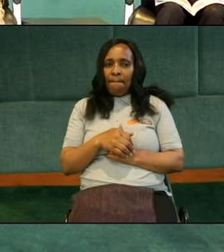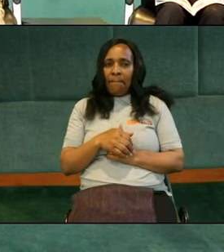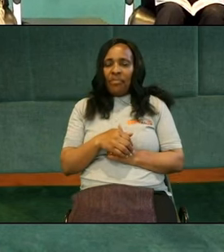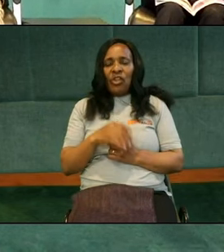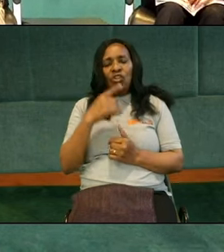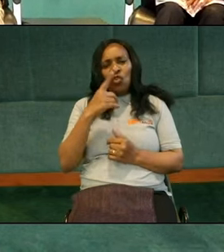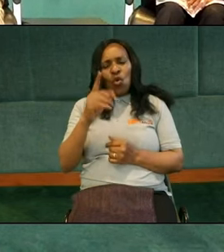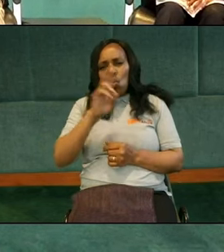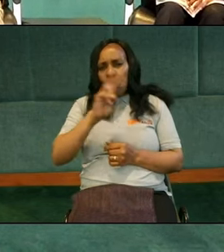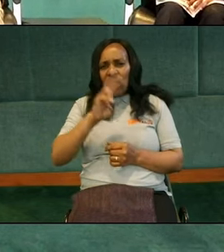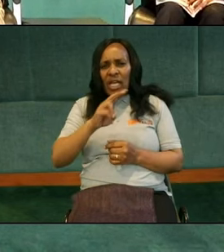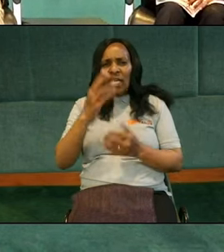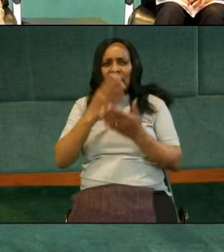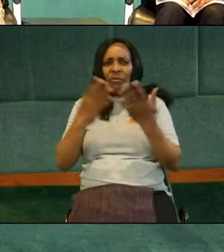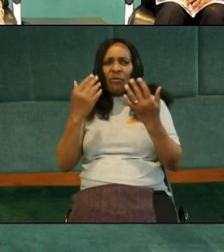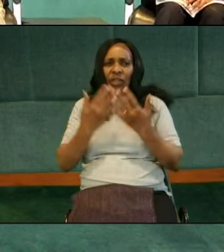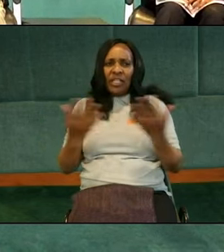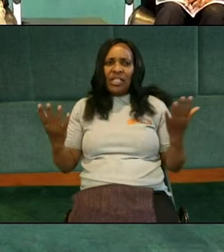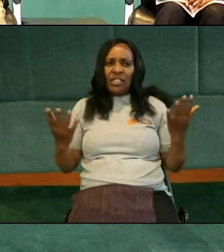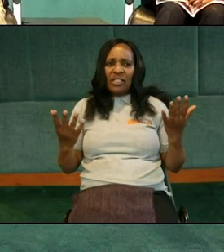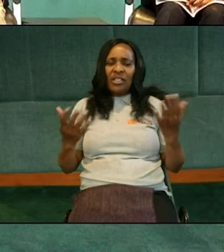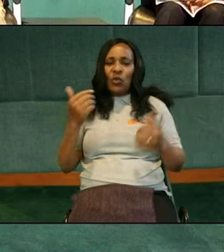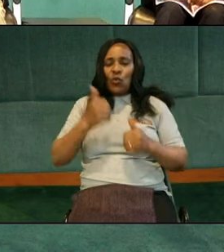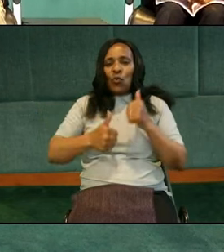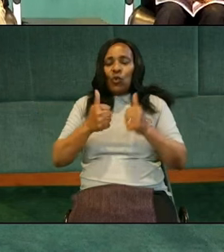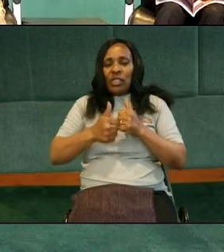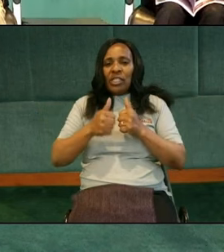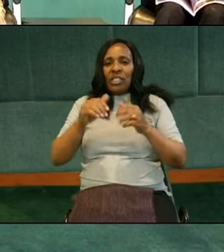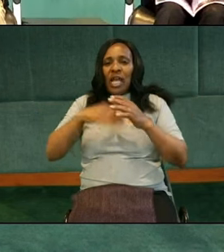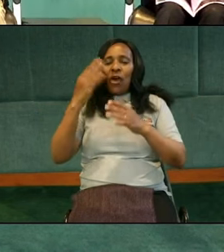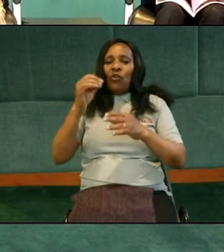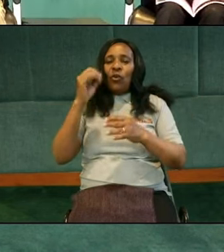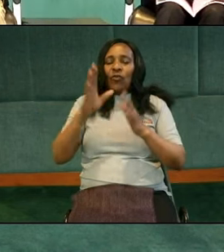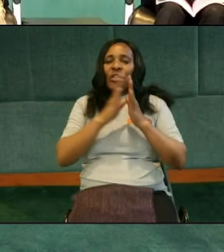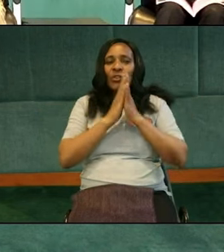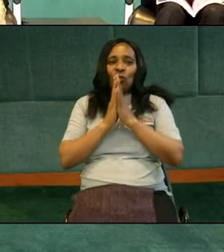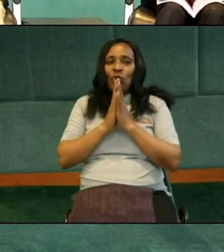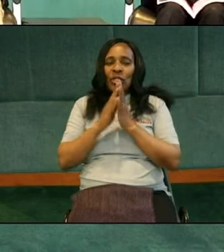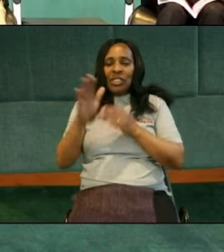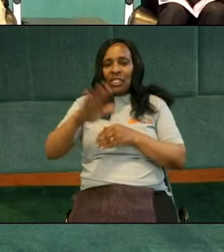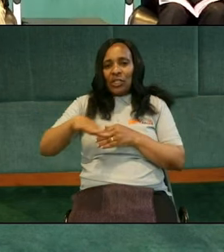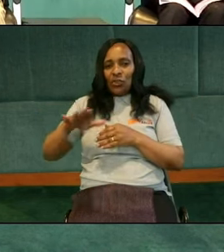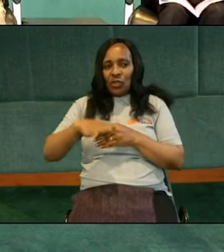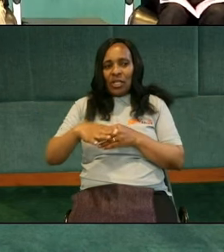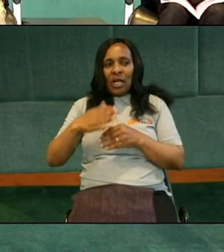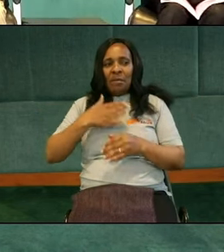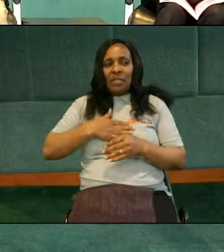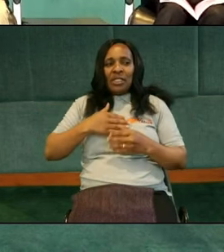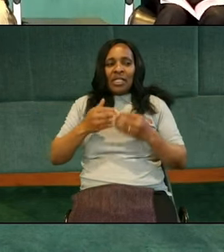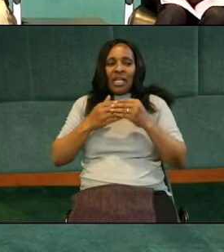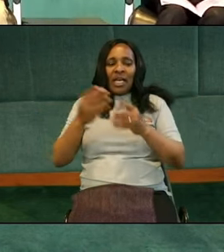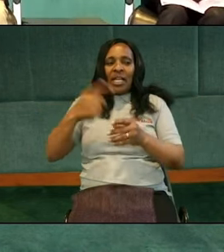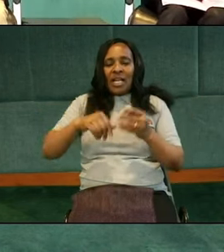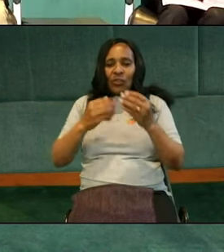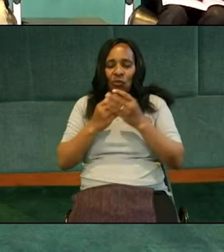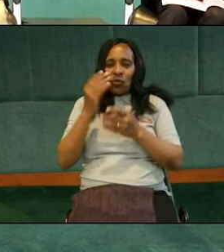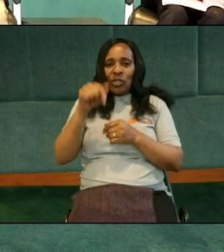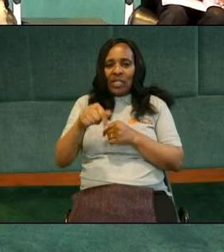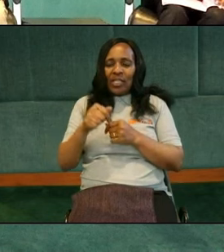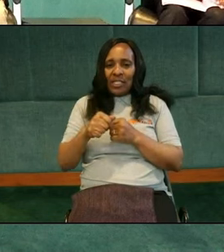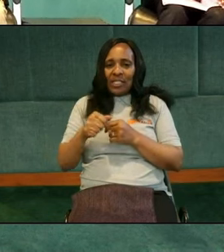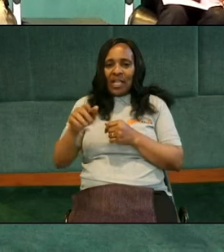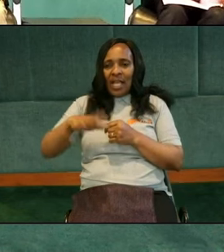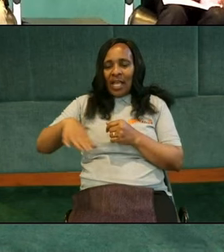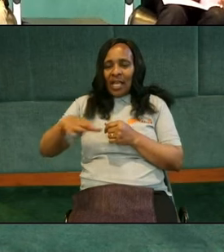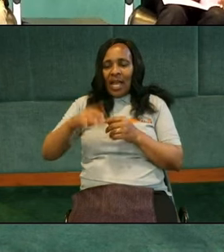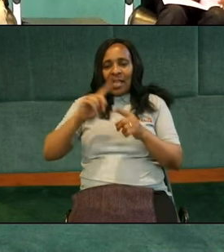So looking at some of the things that are in the out of the story section, please guide us through those, and maybe we can